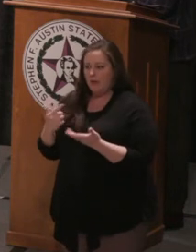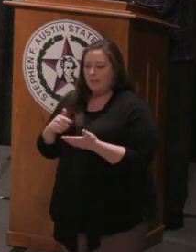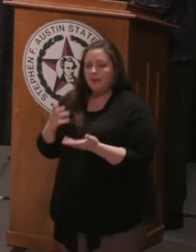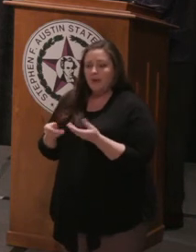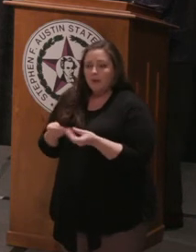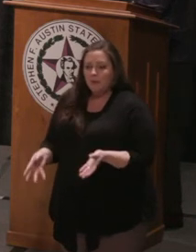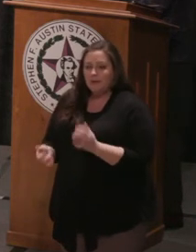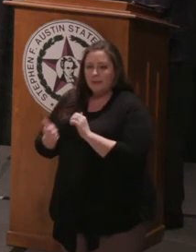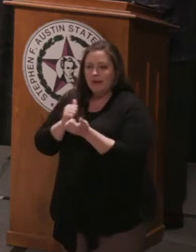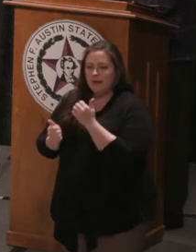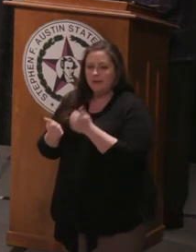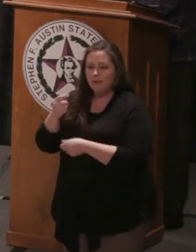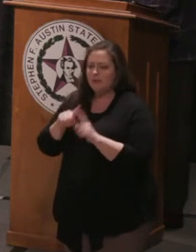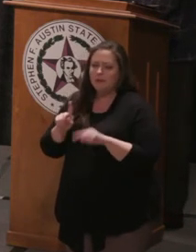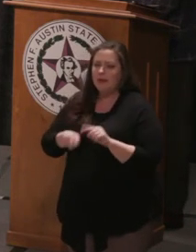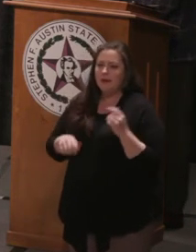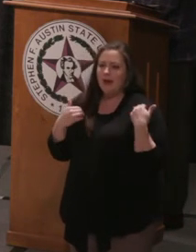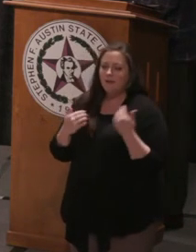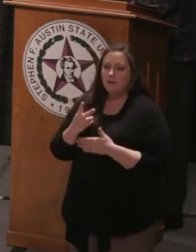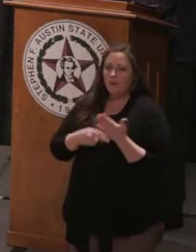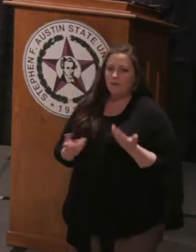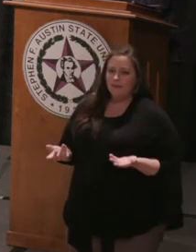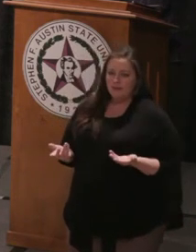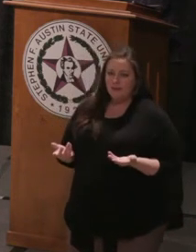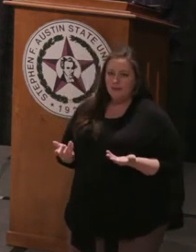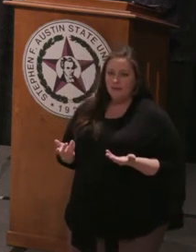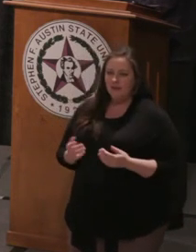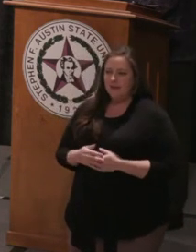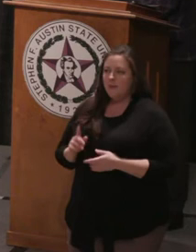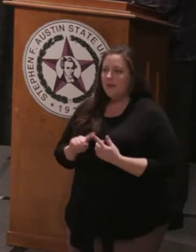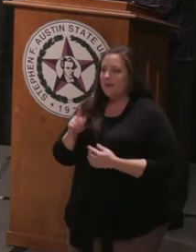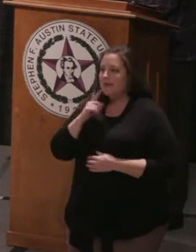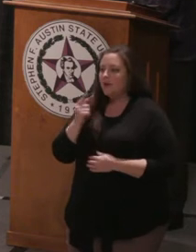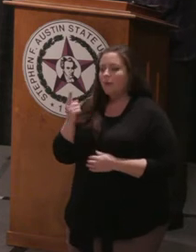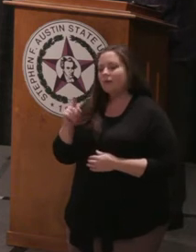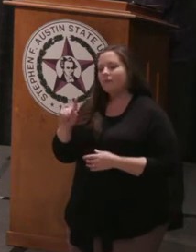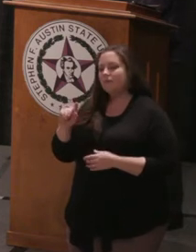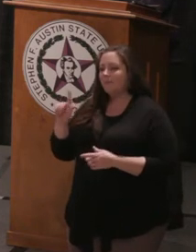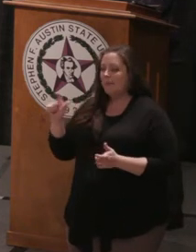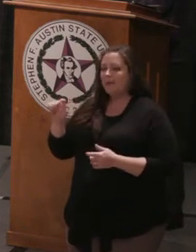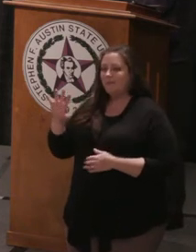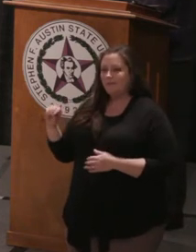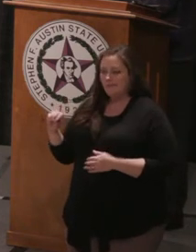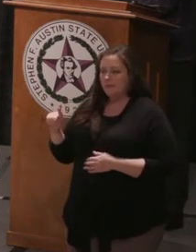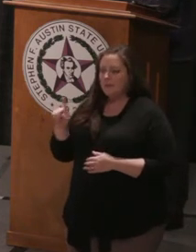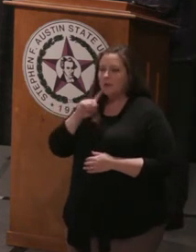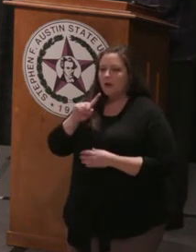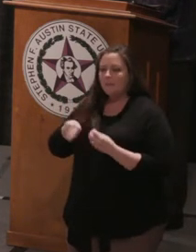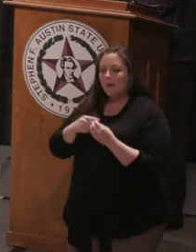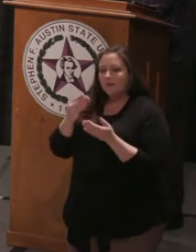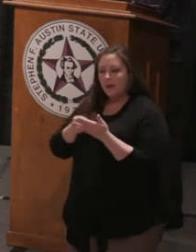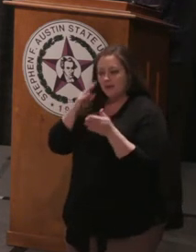competitive advantage. Well, you can't have it both ways. Like I said, one thing is a commercial enterprise, but they are only about the money.